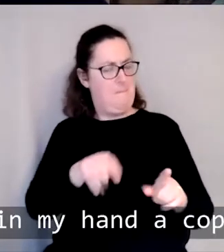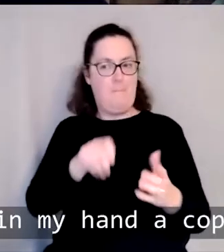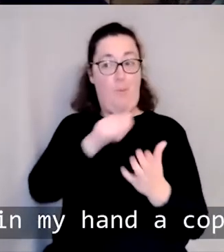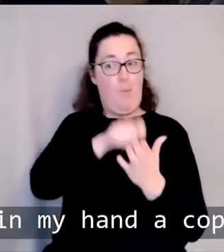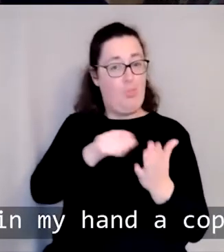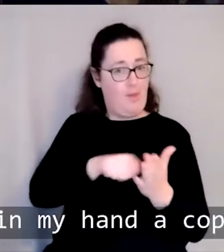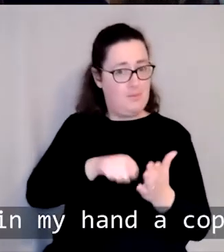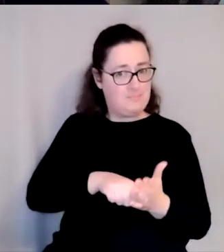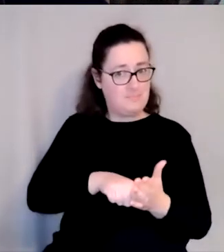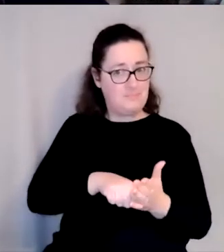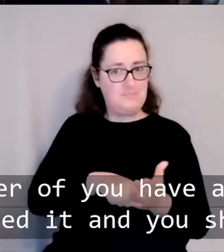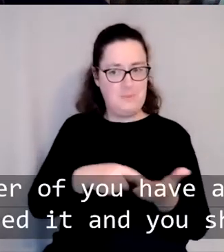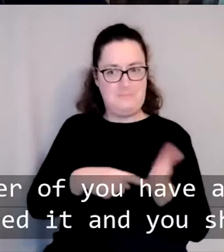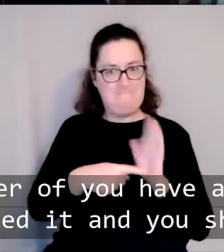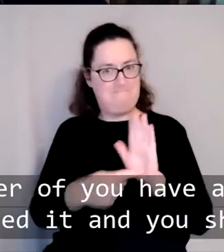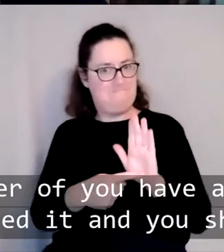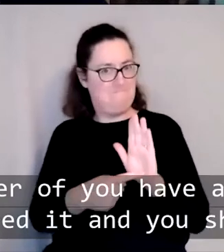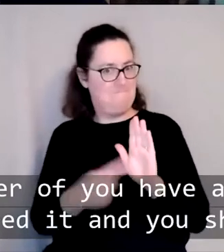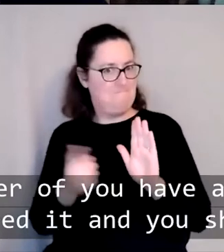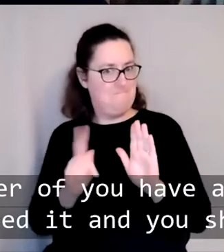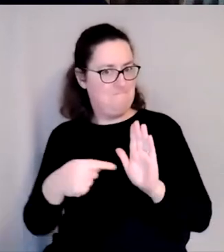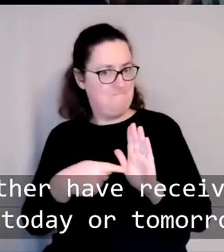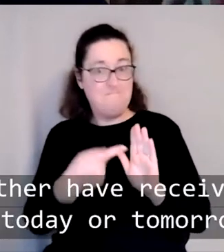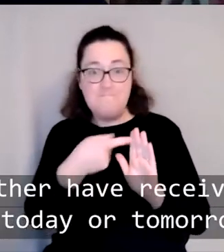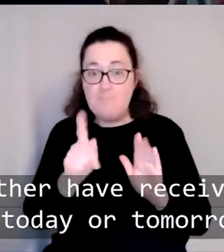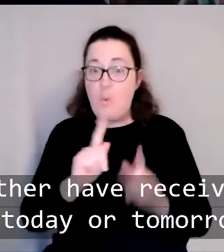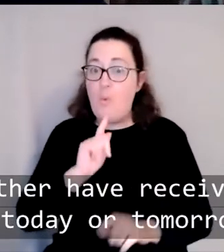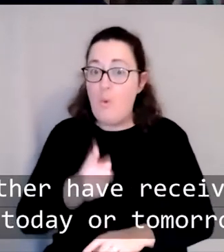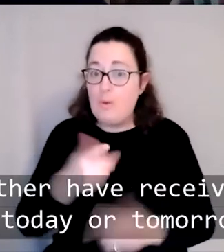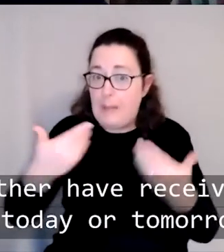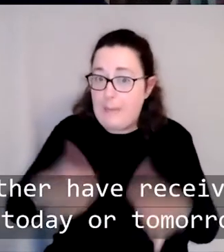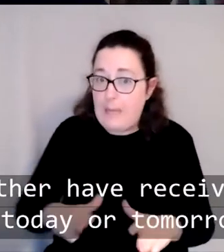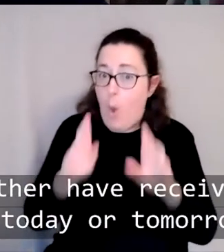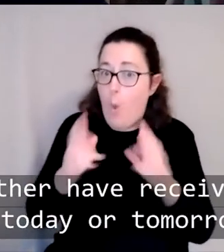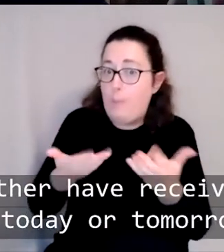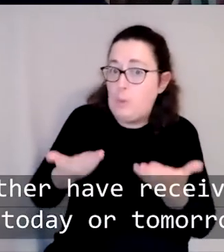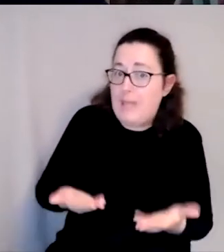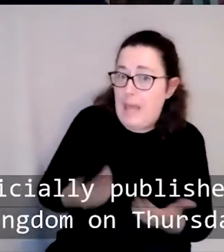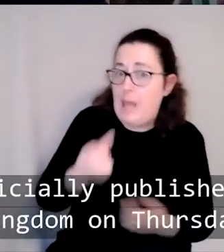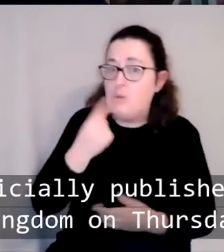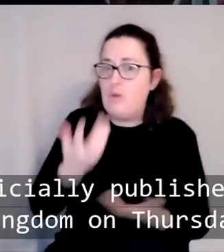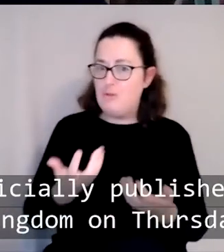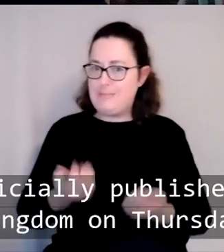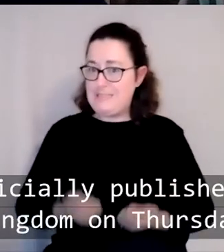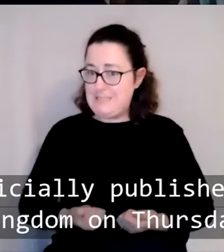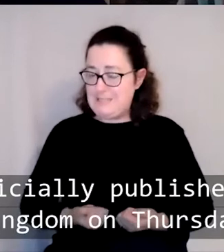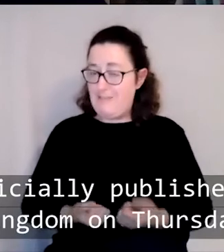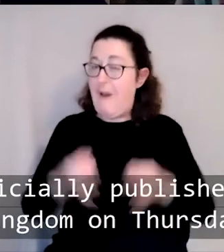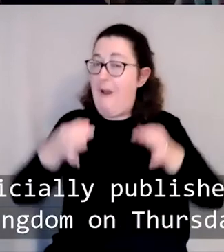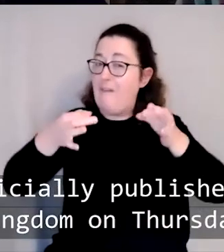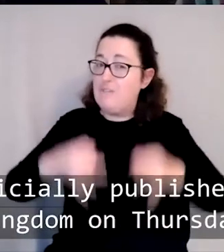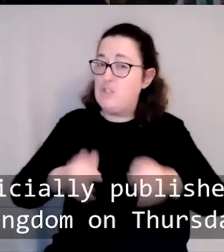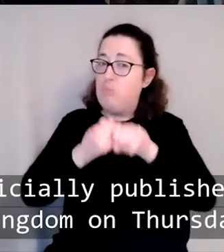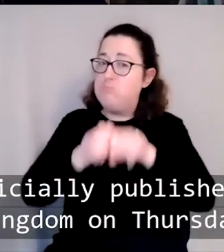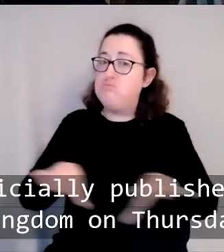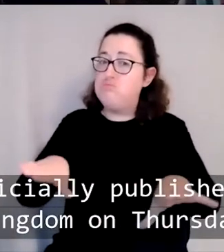in my hand a copy here. A number of you have already ordered it and you should either receive it today or tomorrow. It's officially published in the United